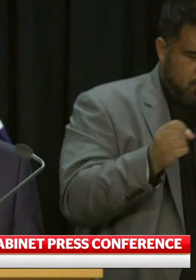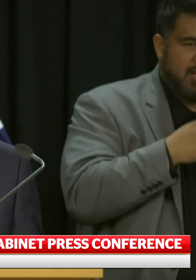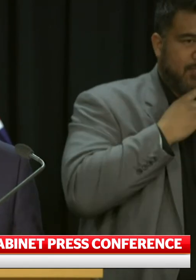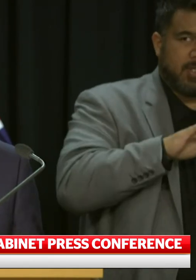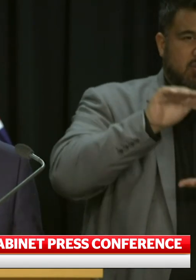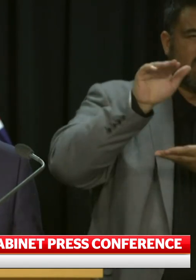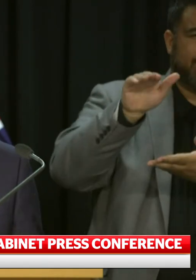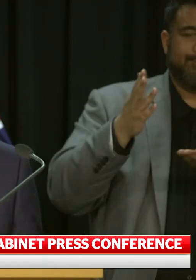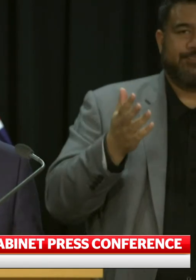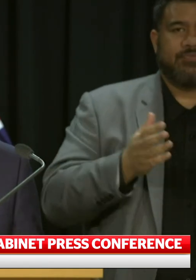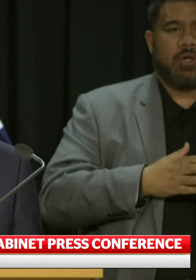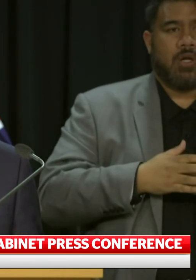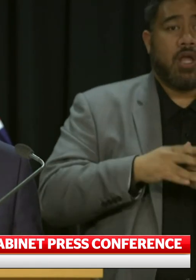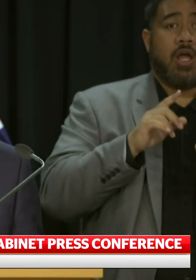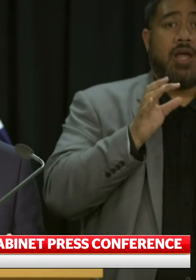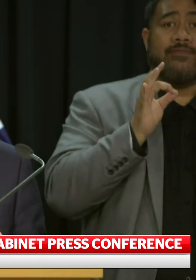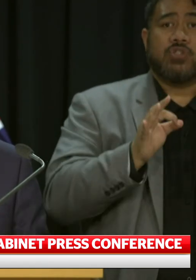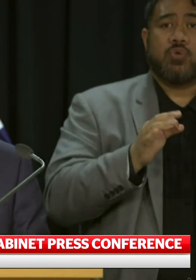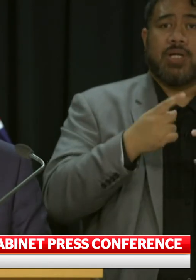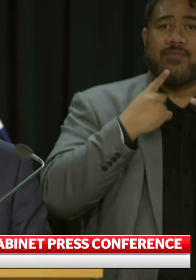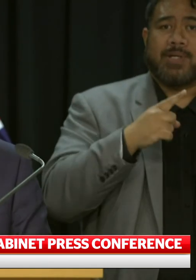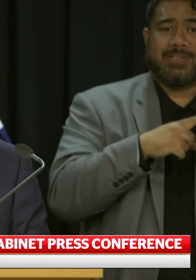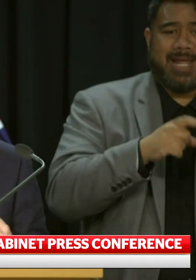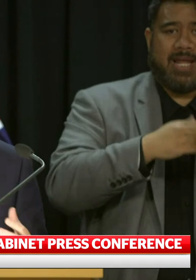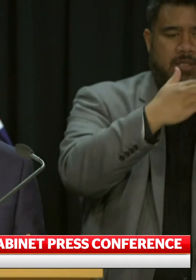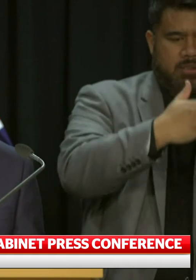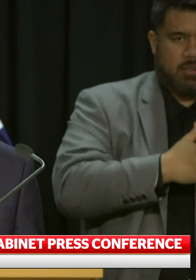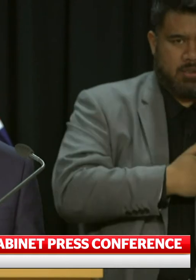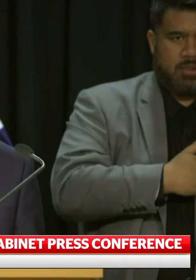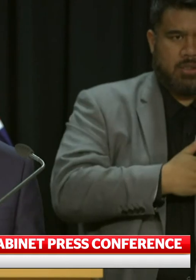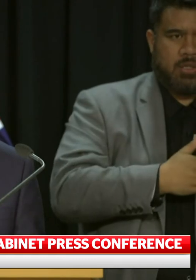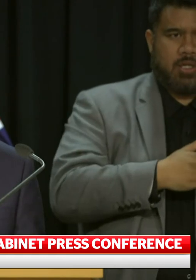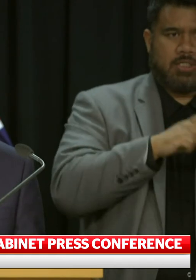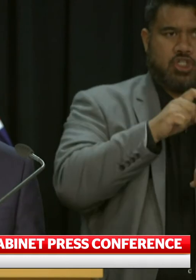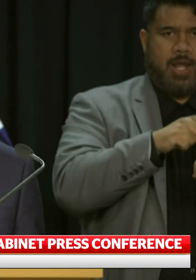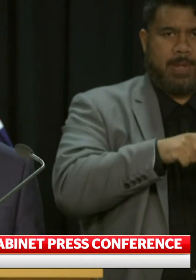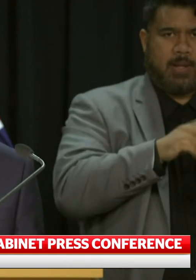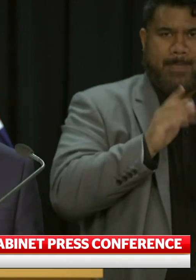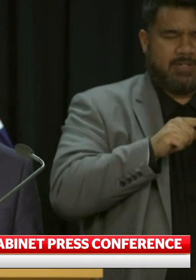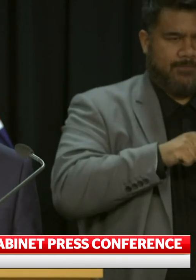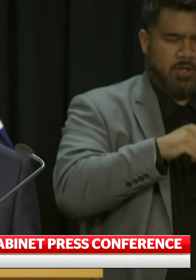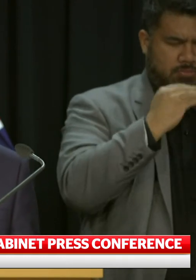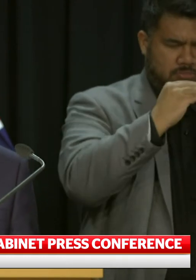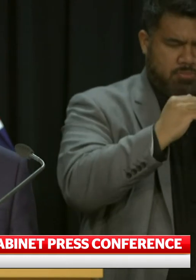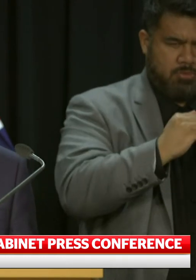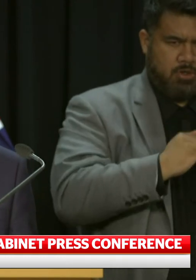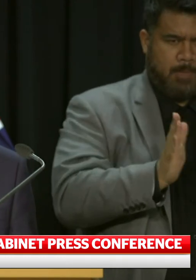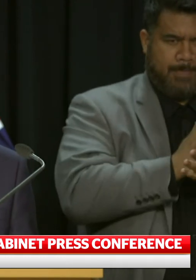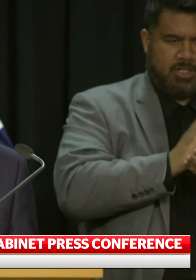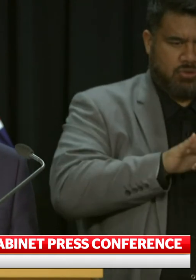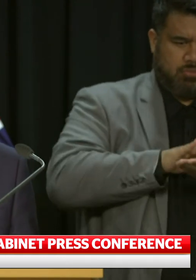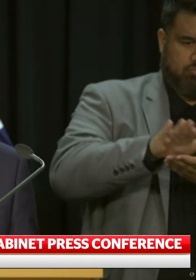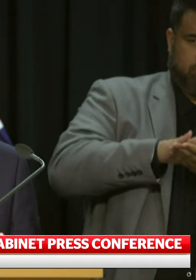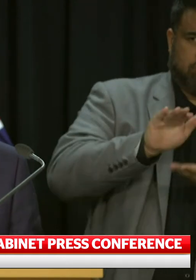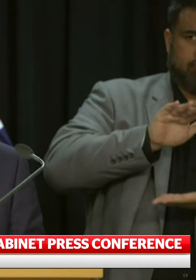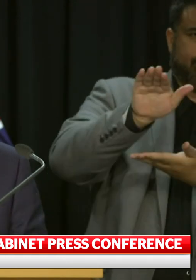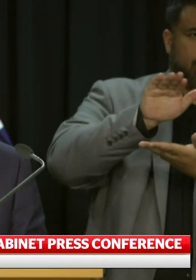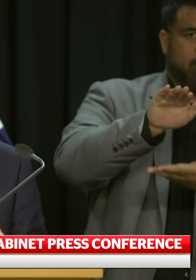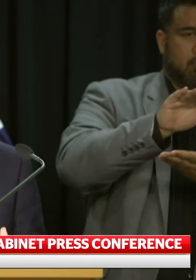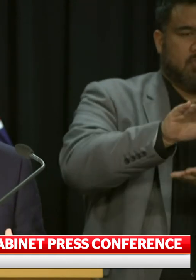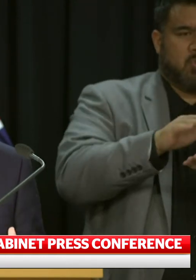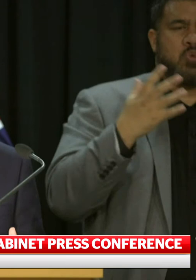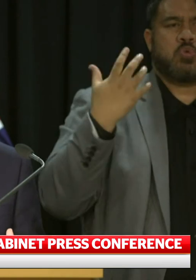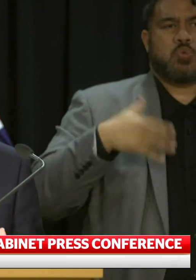timeliness and compliance with the Official Information Act, and if you look at the volume of Official Information Acts that we're requests that we're dealing with across government, we've